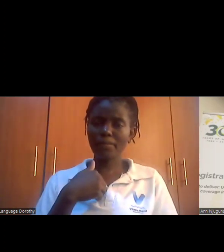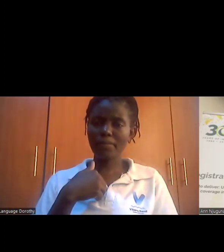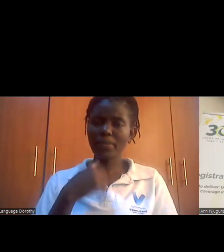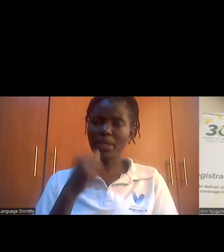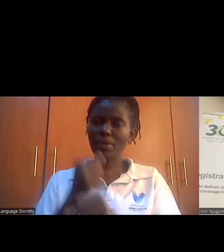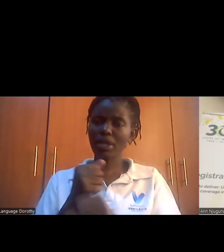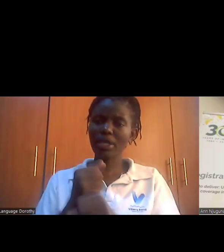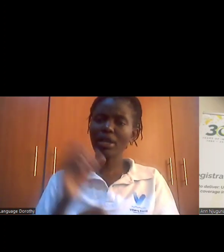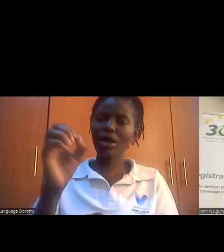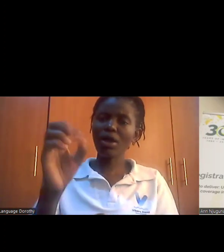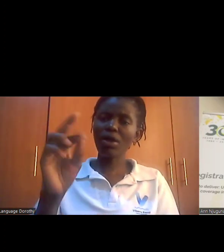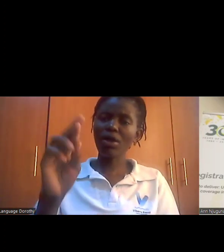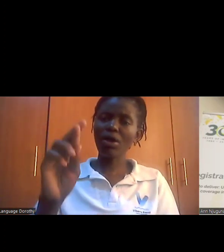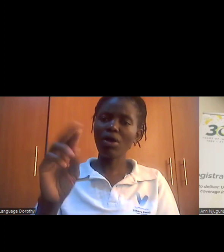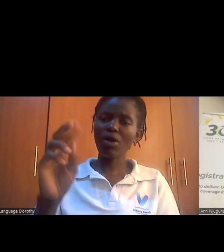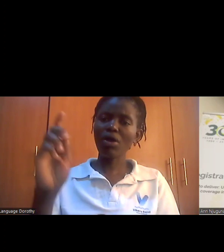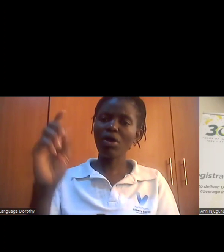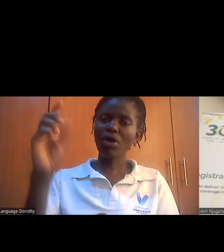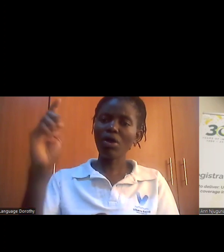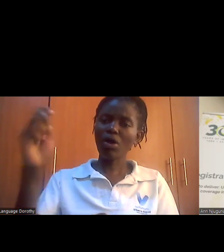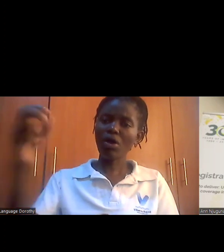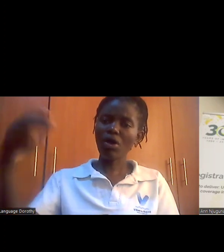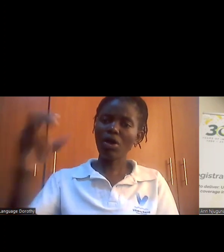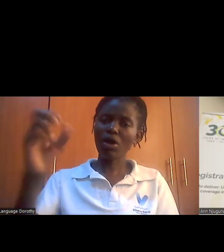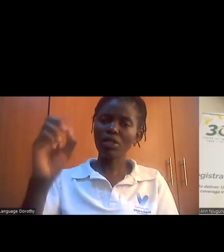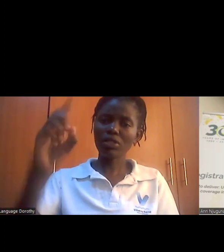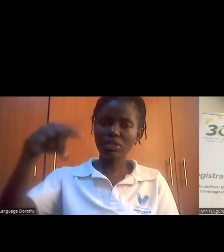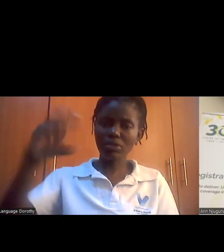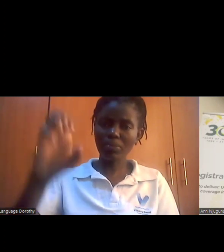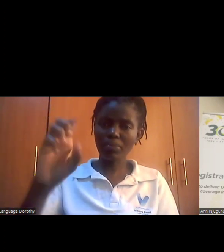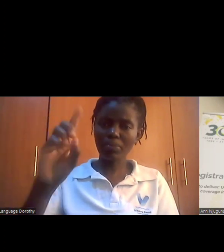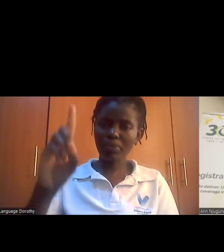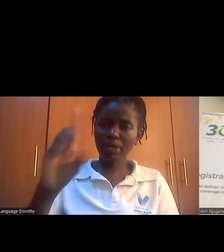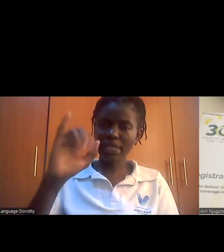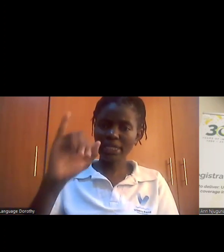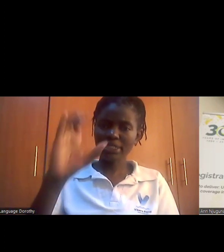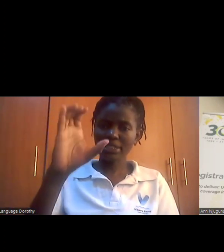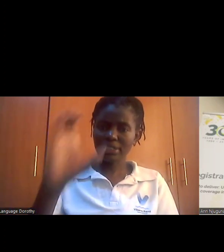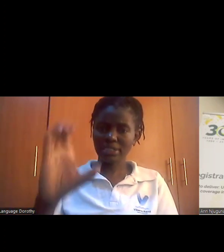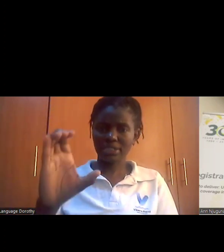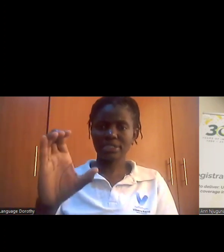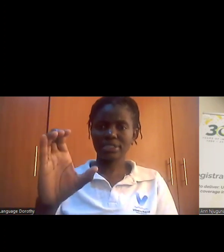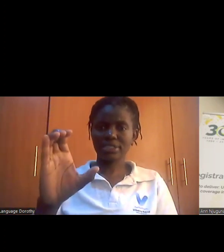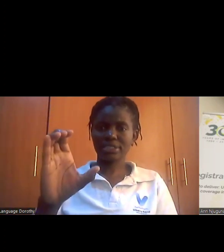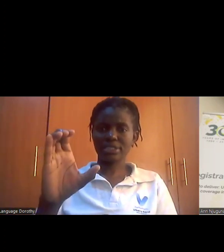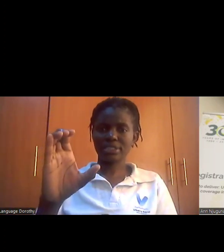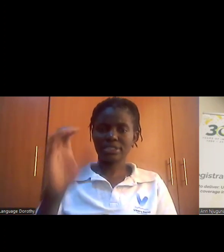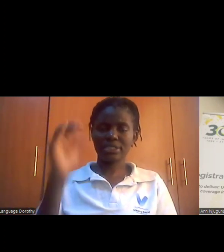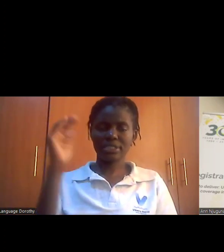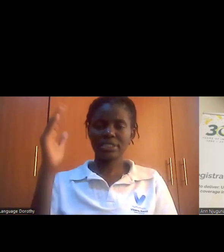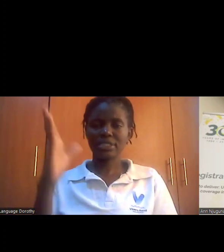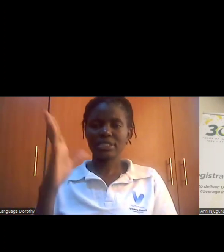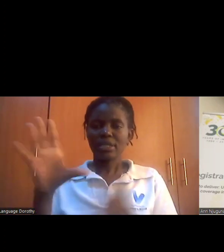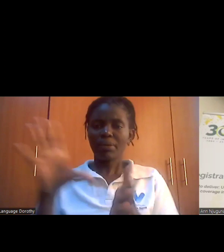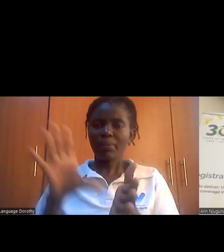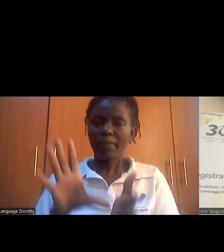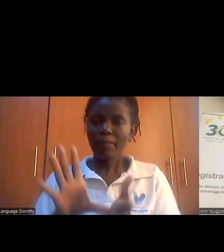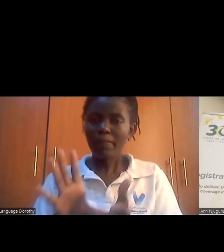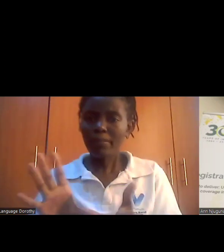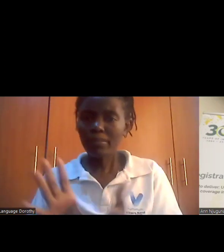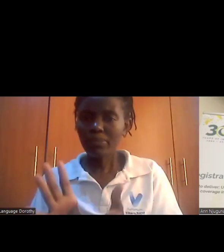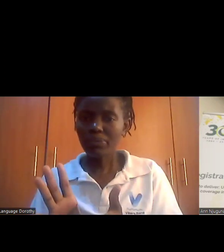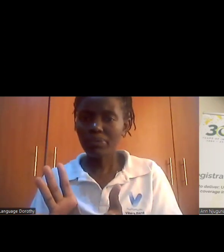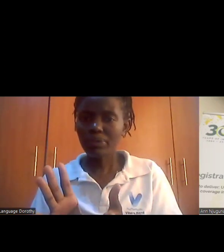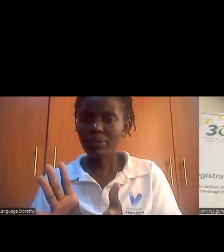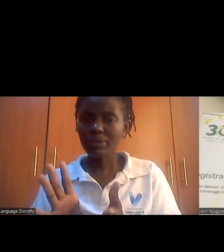is my professional able to help fight FGM? Because this is my first time attending this meeting. So thank